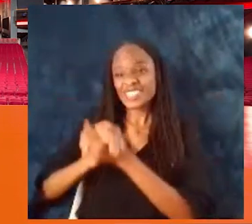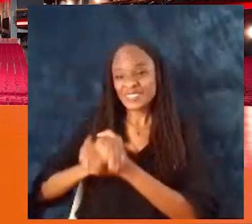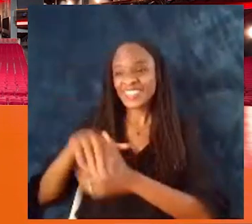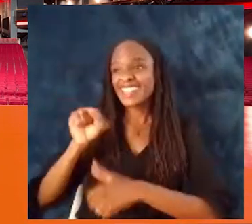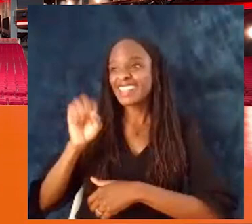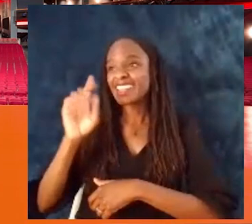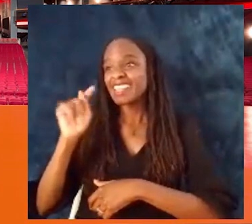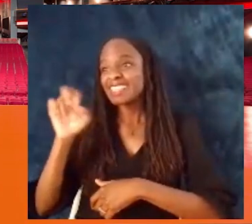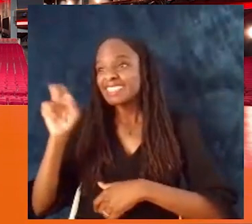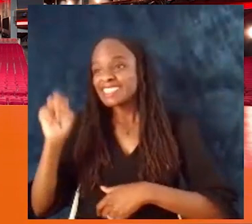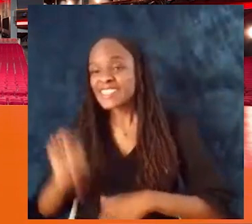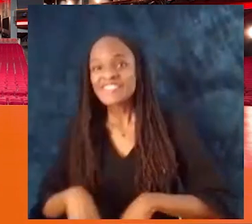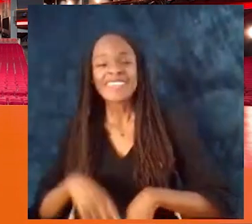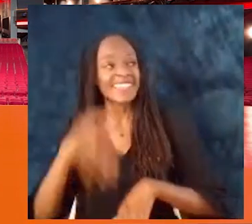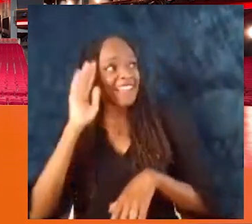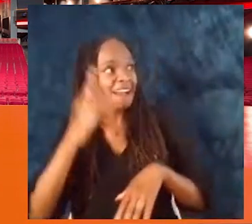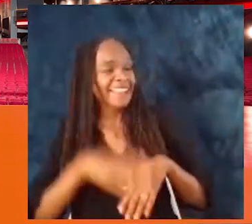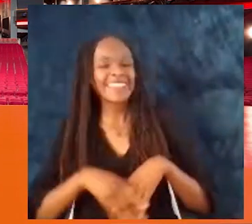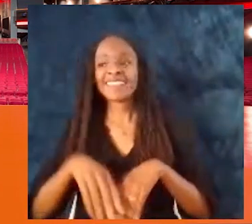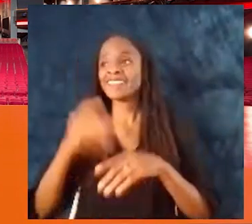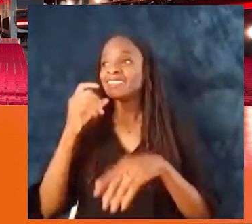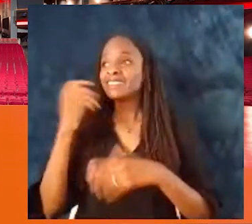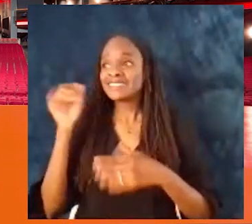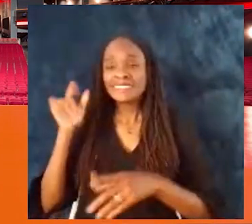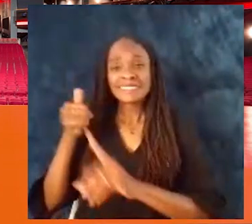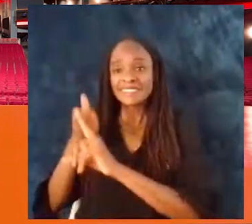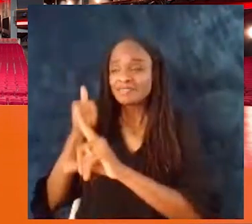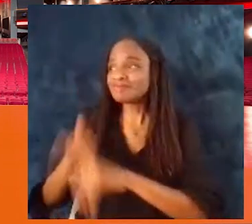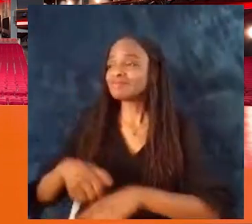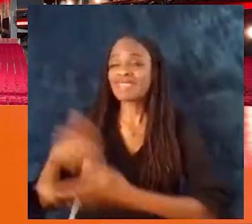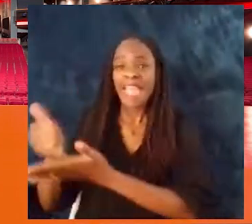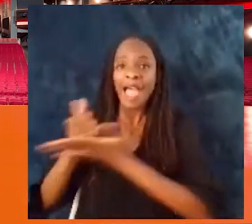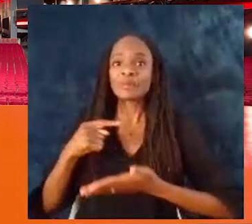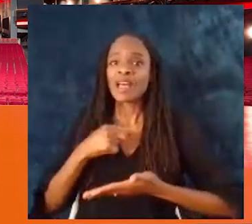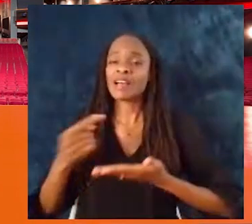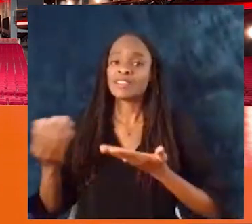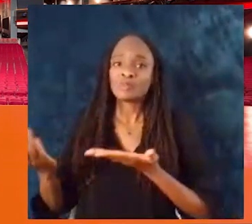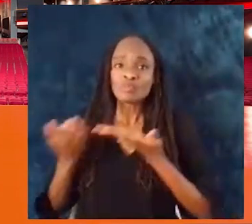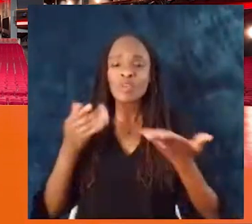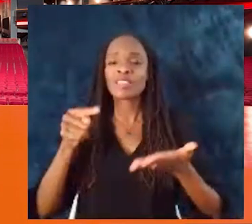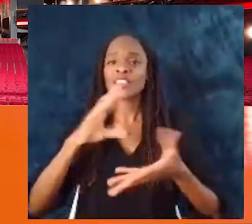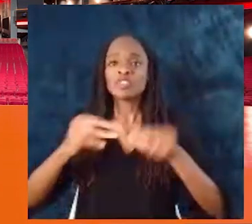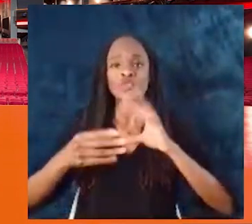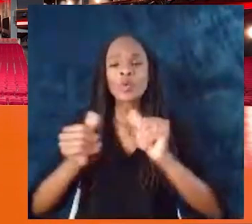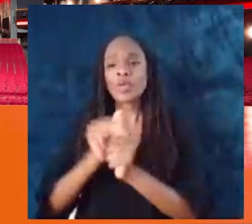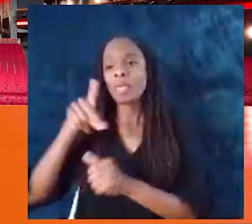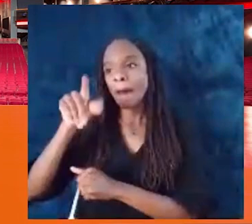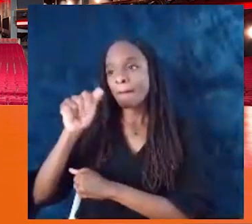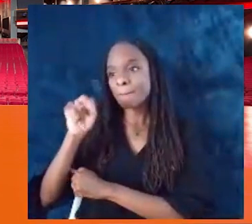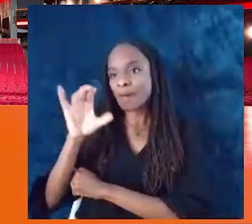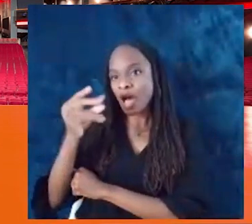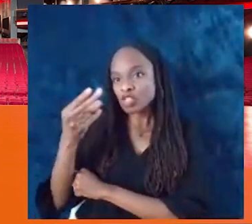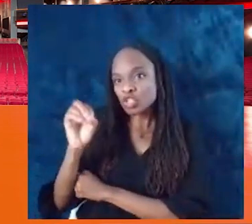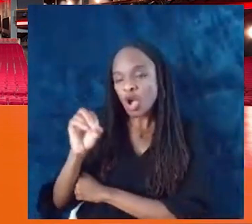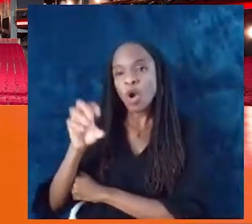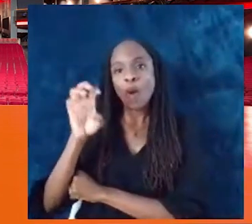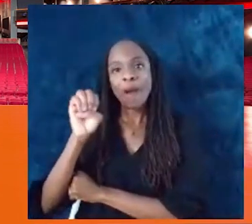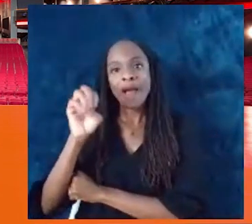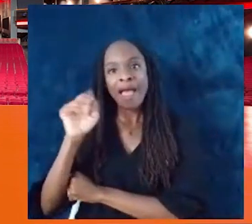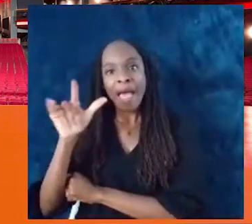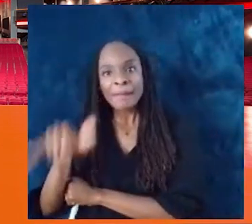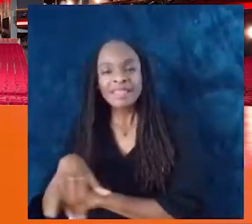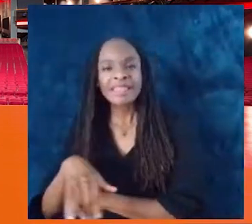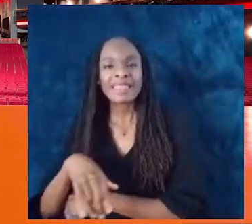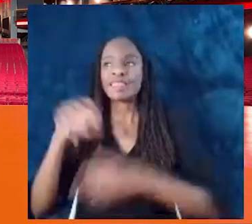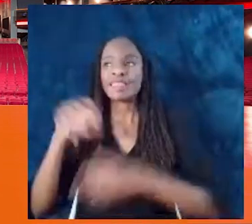Lacchioma, who helped us bring this story together along with Pancho and Emily. And I mean, their performance